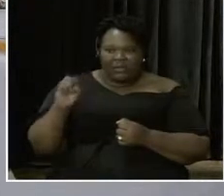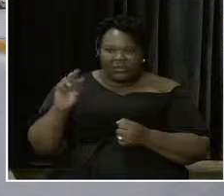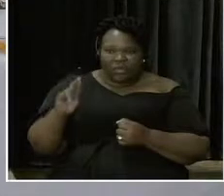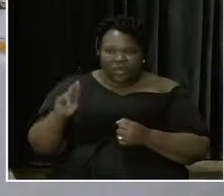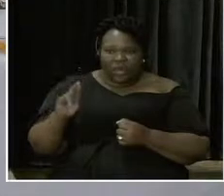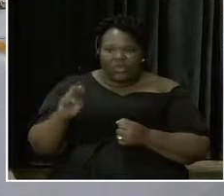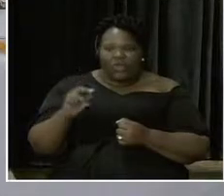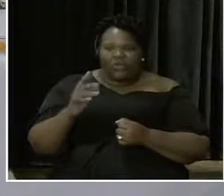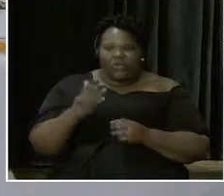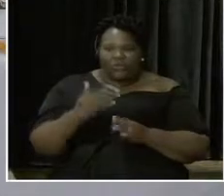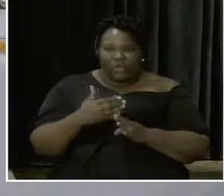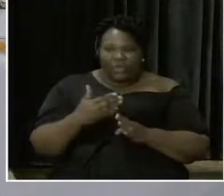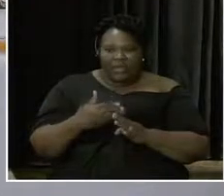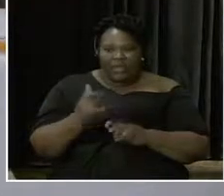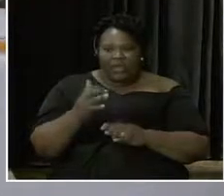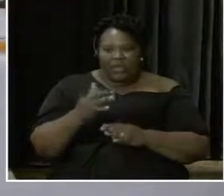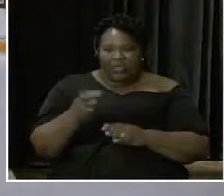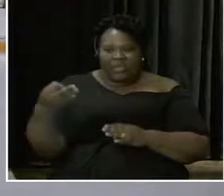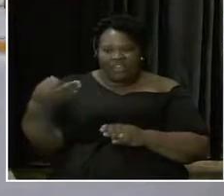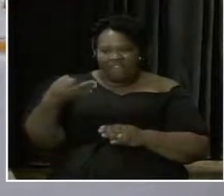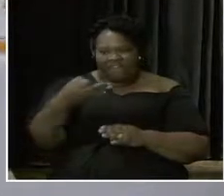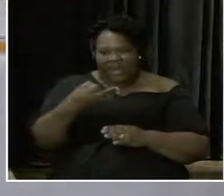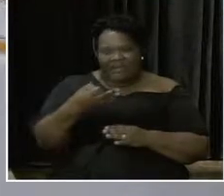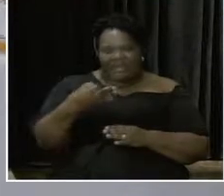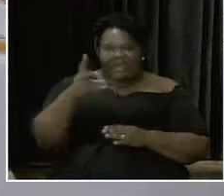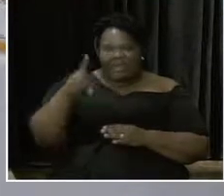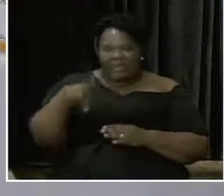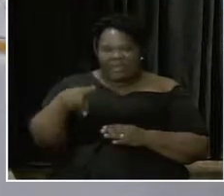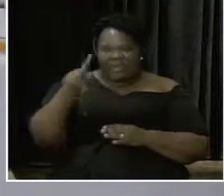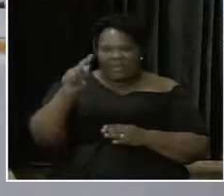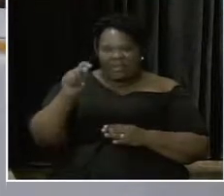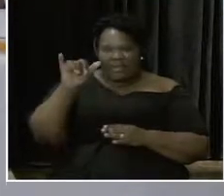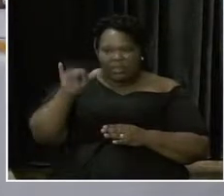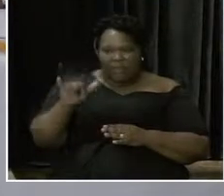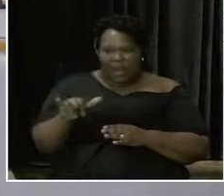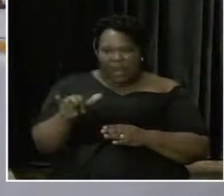Pty Limited. Committee recommends. Is the recommendation agreed?